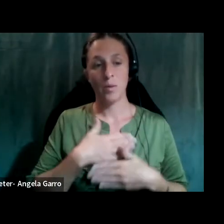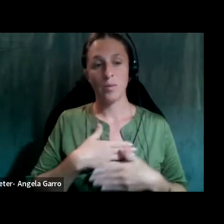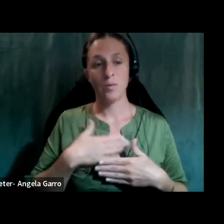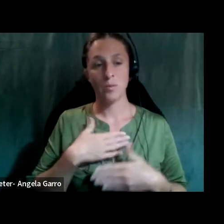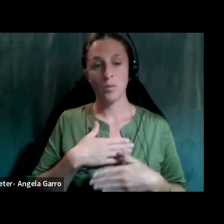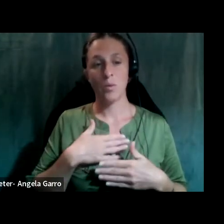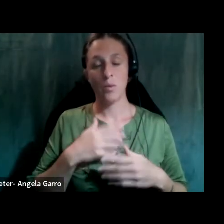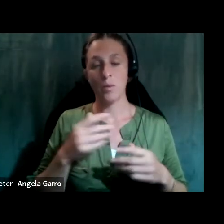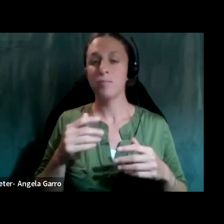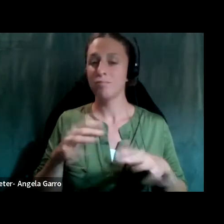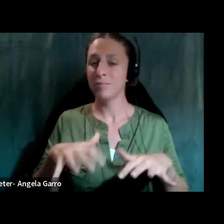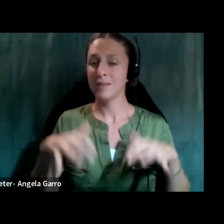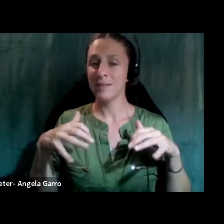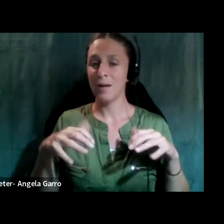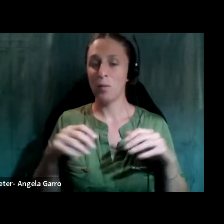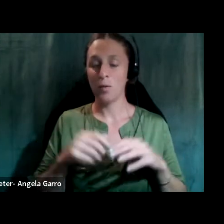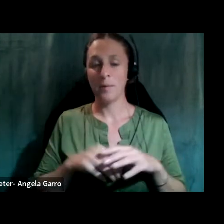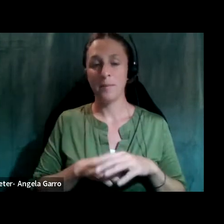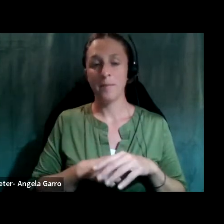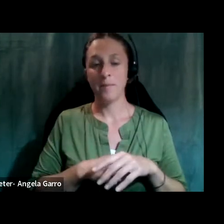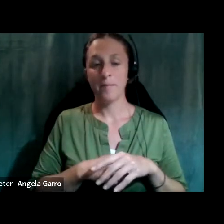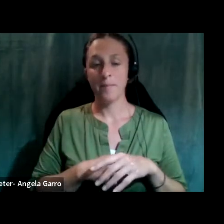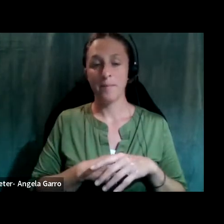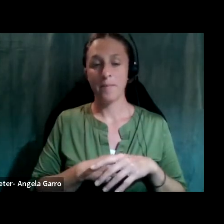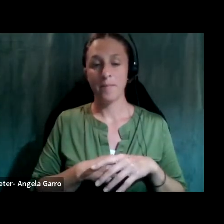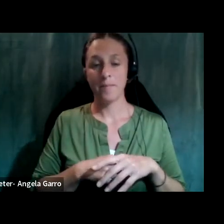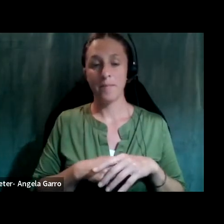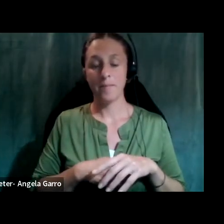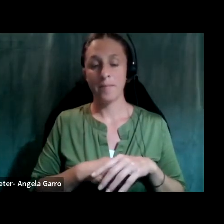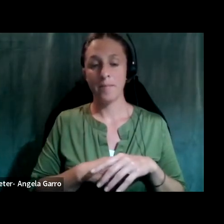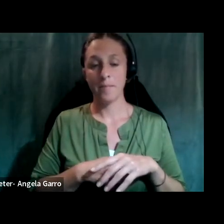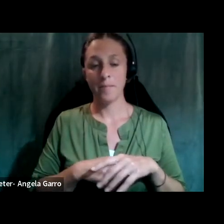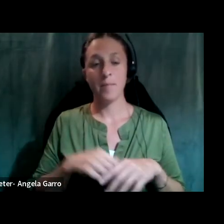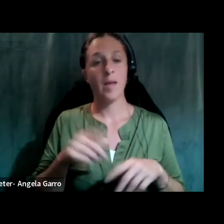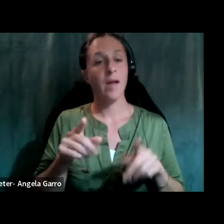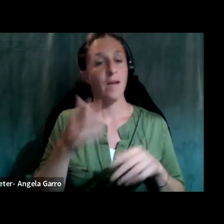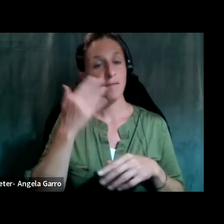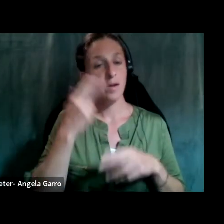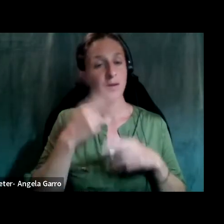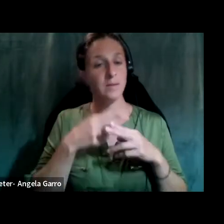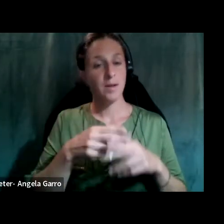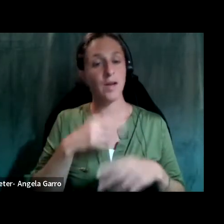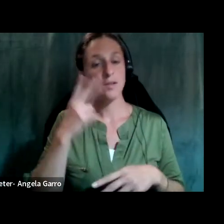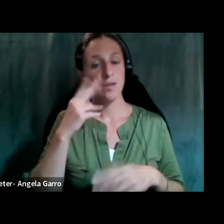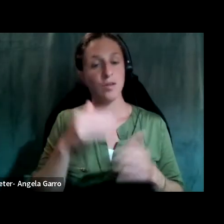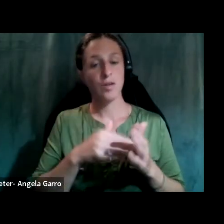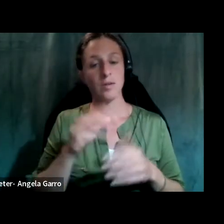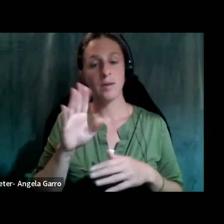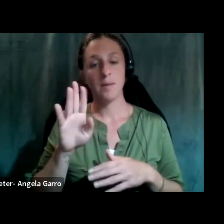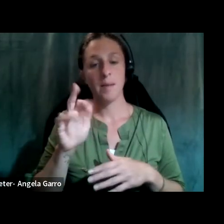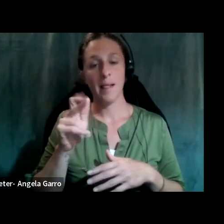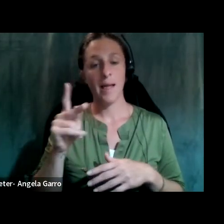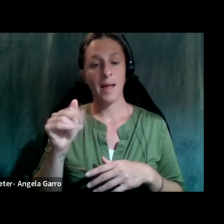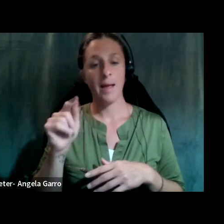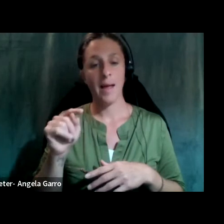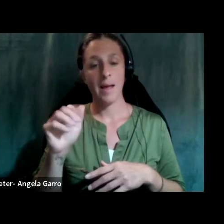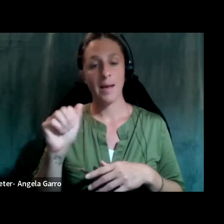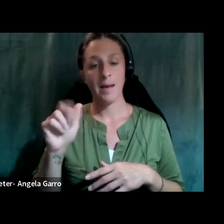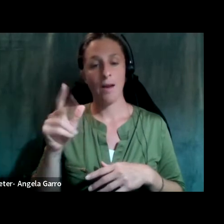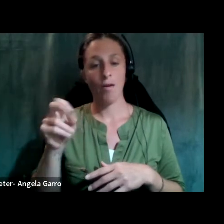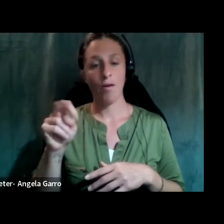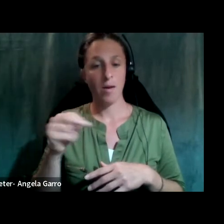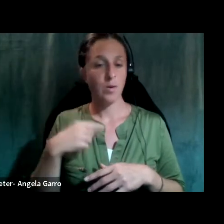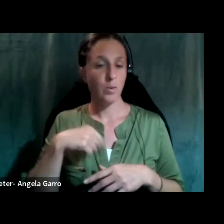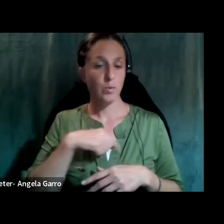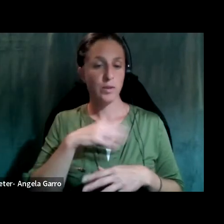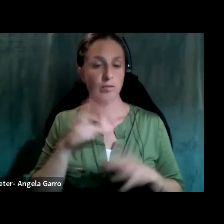the ceremonies. And I saw, I forgot to mention, I saw Dr. Black at Aragon. We took pictures together. All